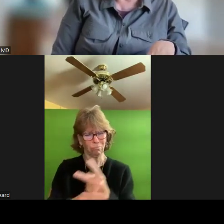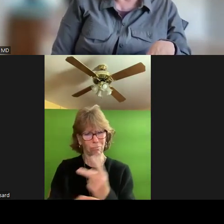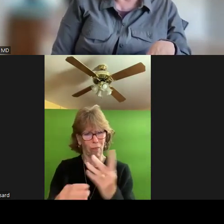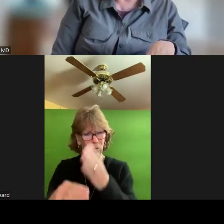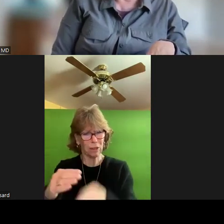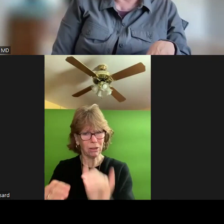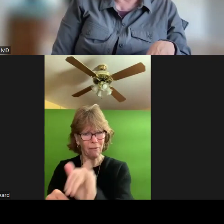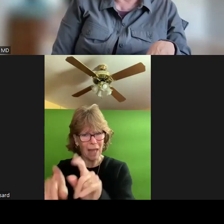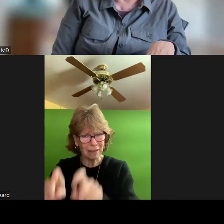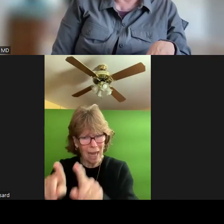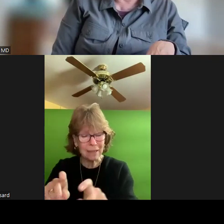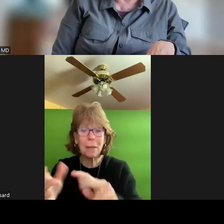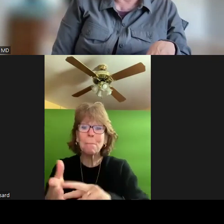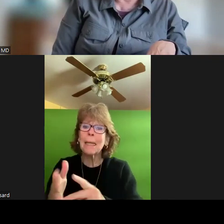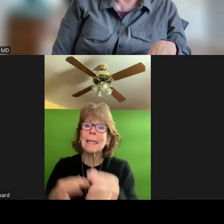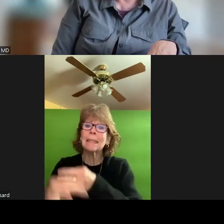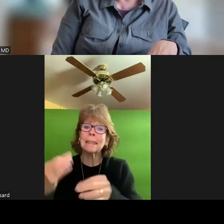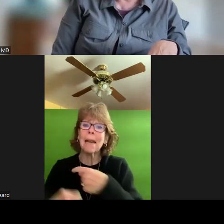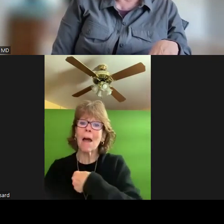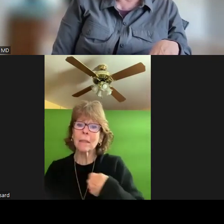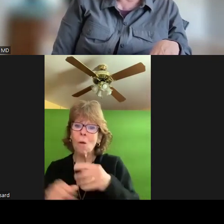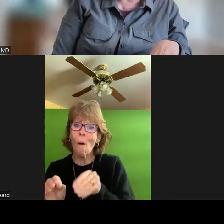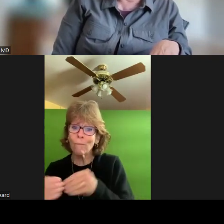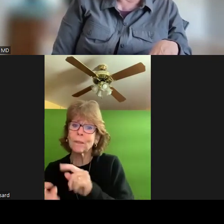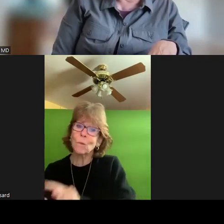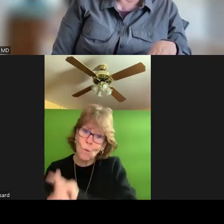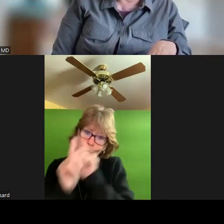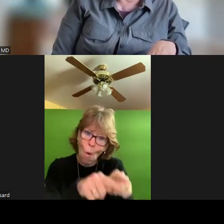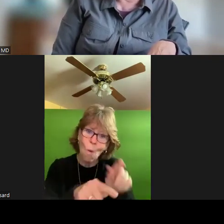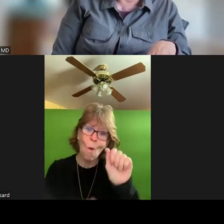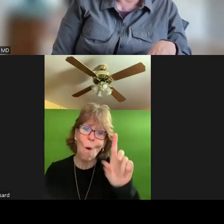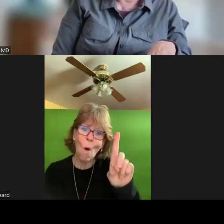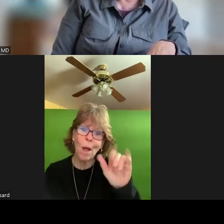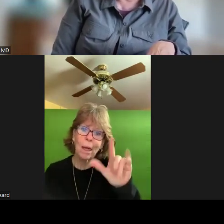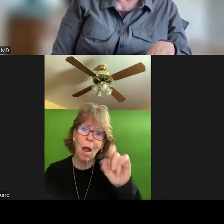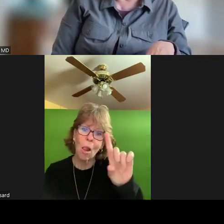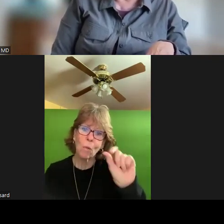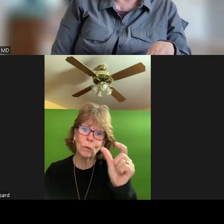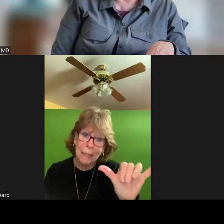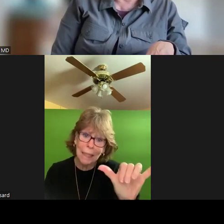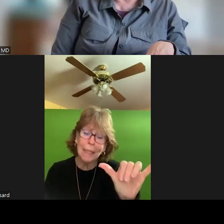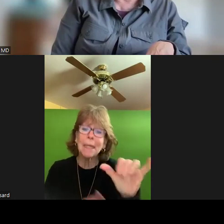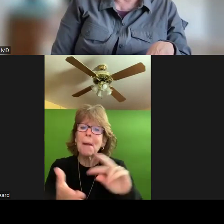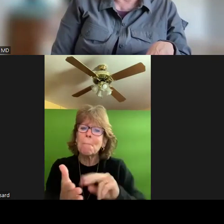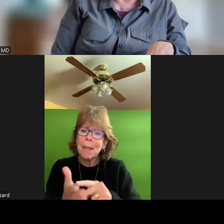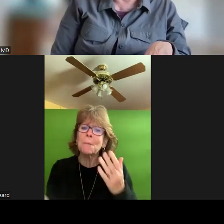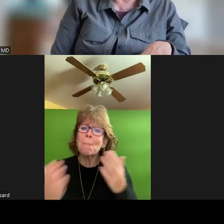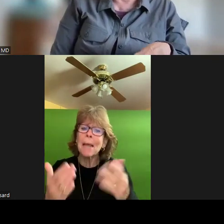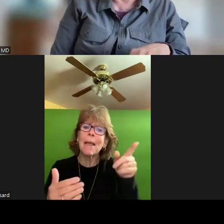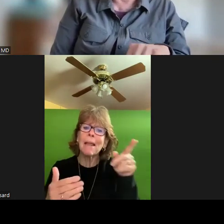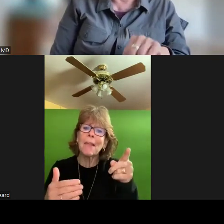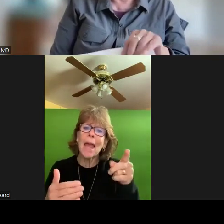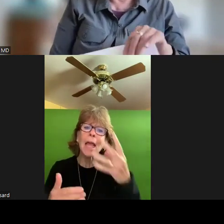audiology rather than having screening in the office. And they can have testing under sedation that looks at the brain's response